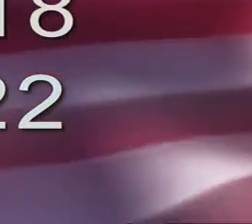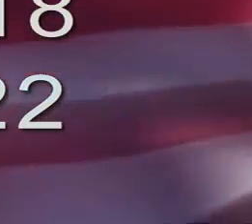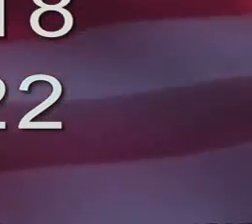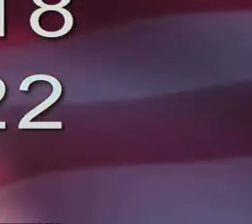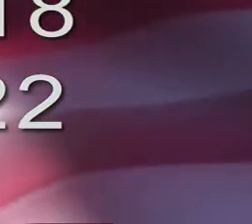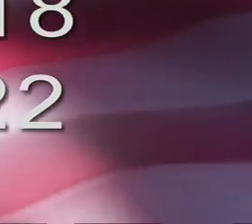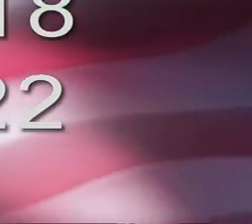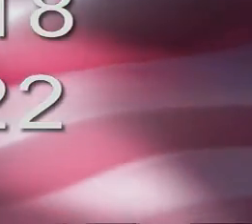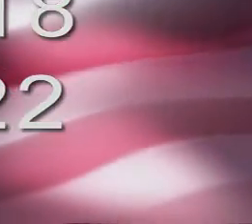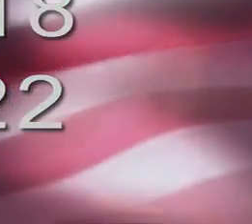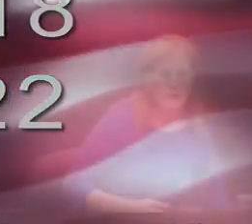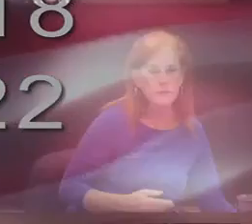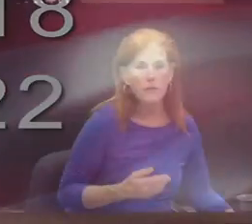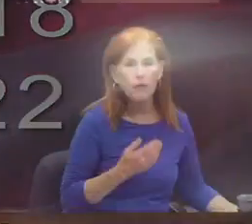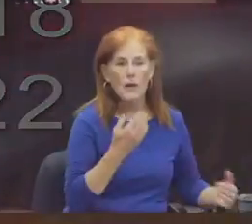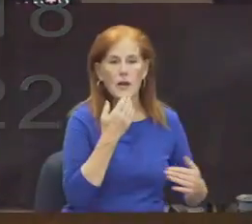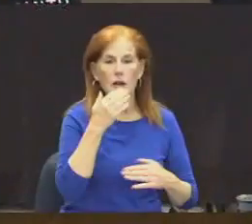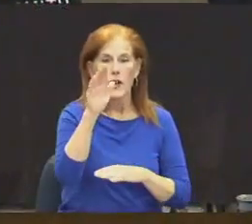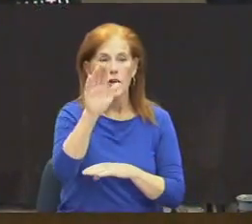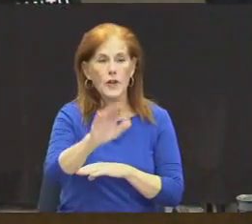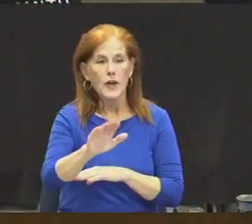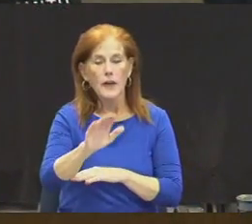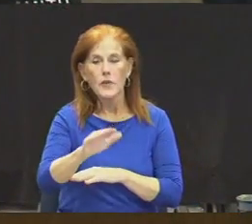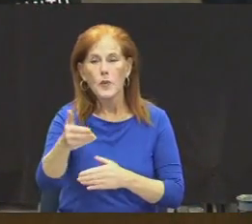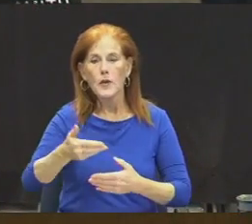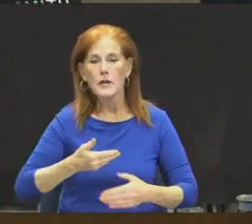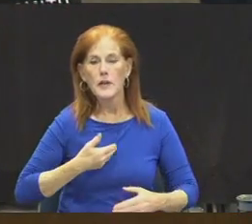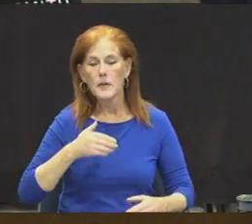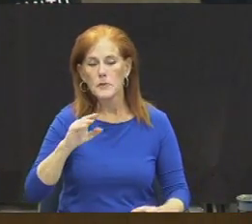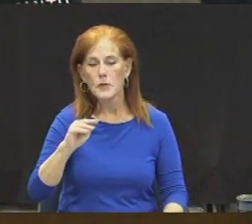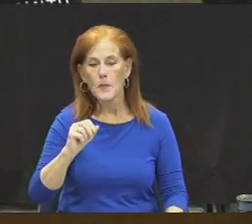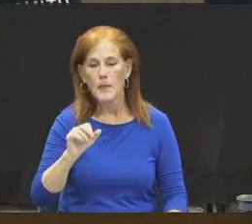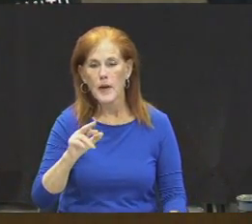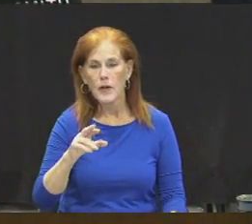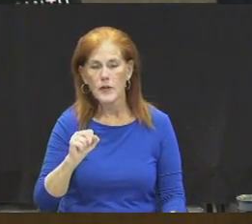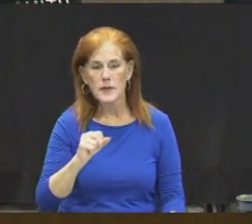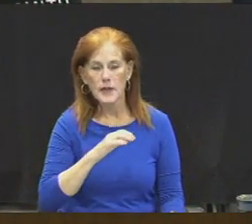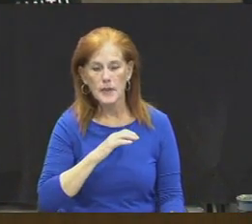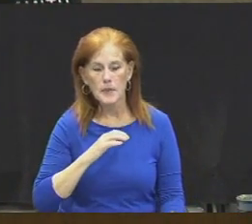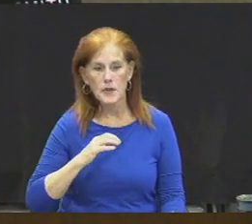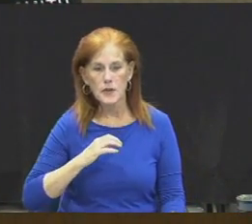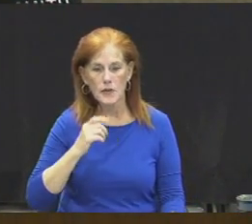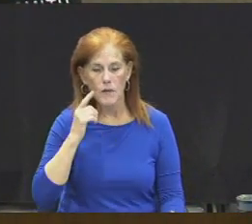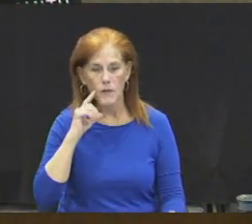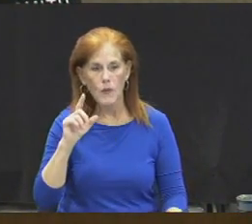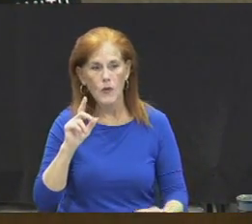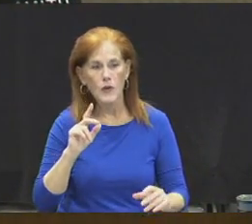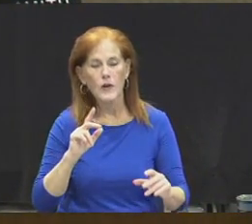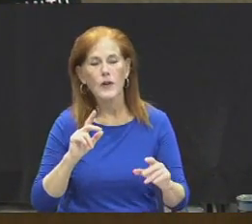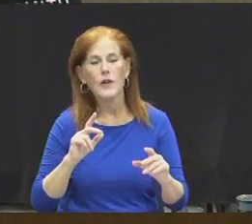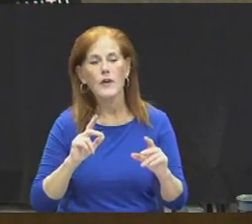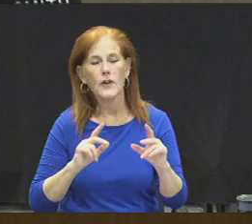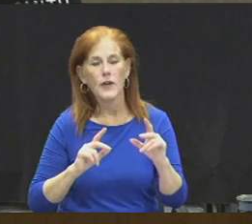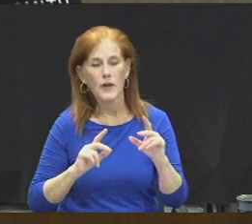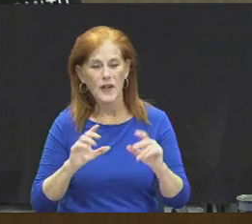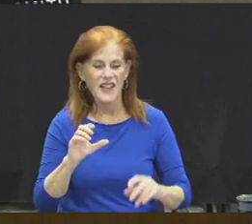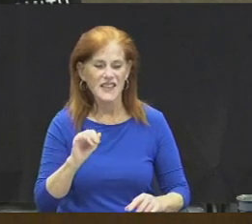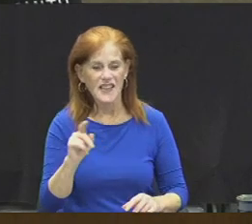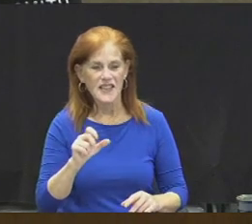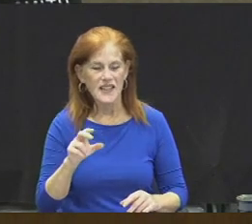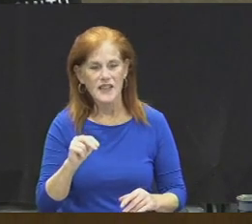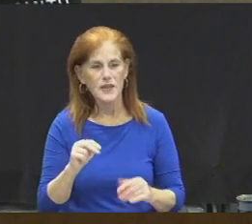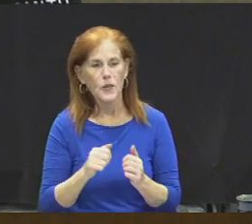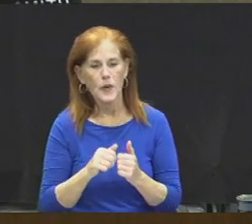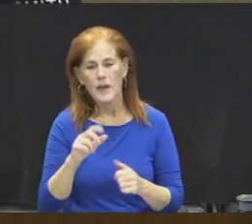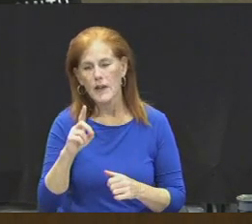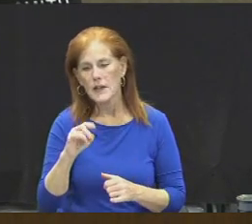Um, Good afternoon, everybody, and welcome to the Mayor's Commission for Citizens with Mayor's Commission for Citizens with